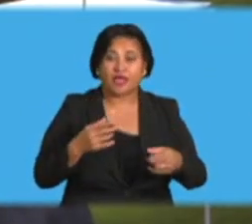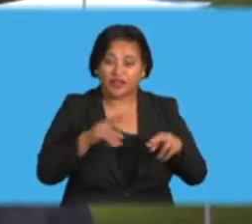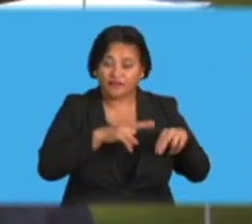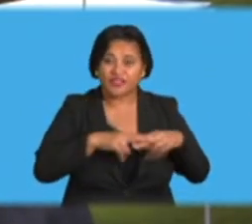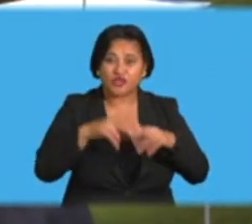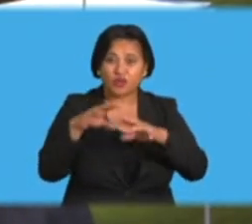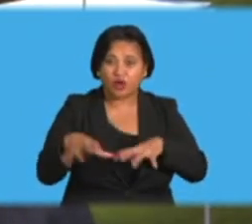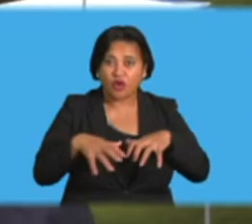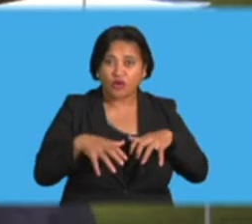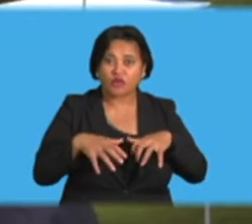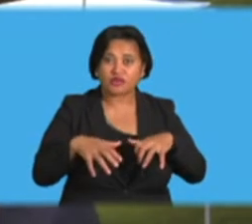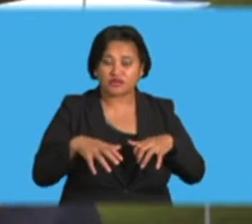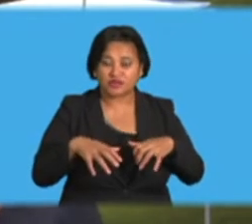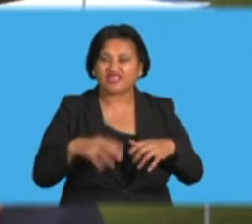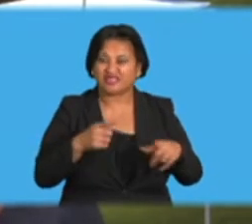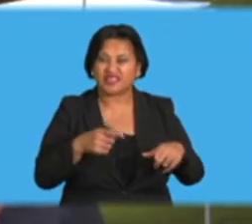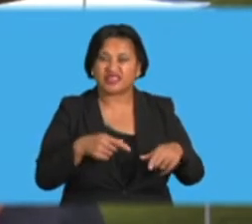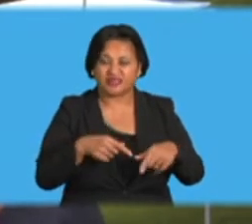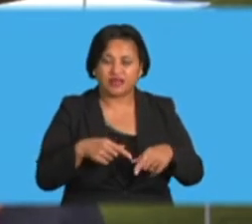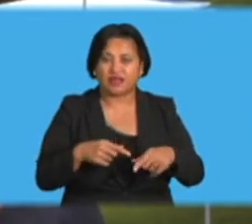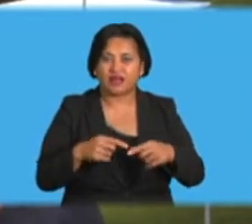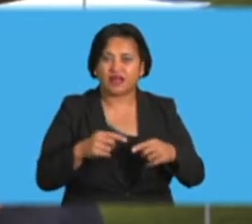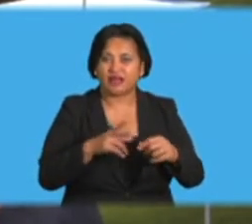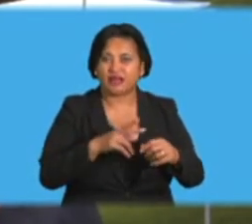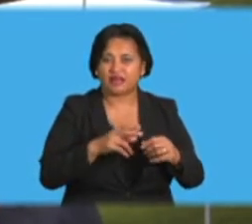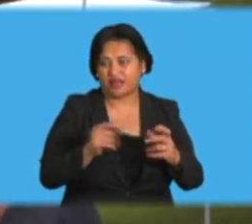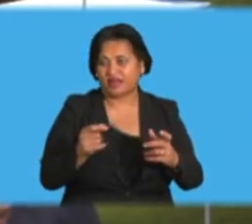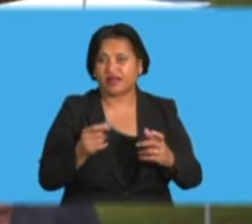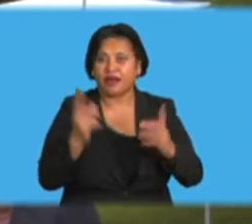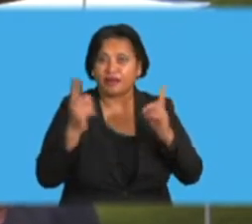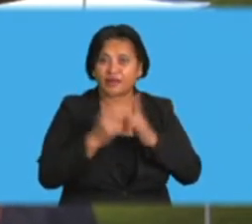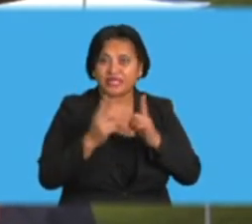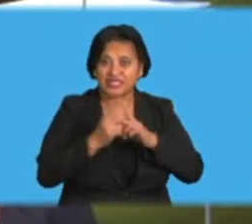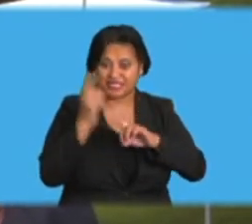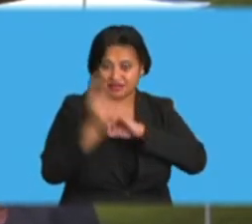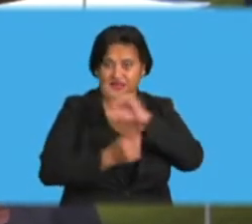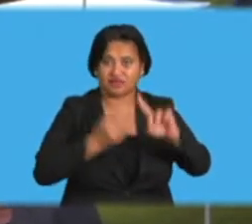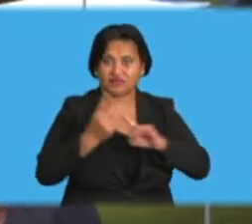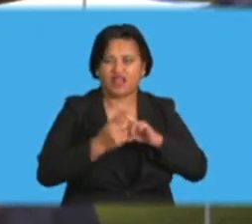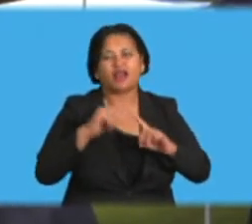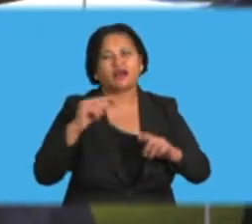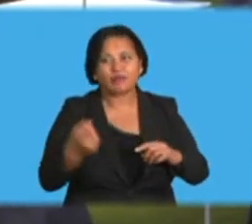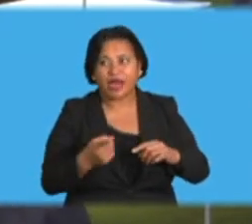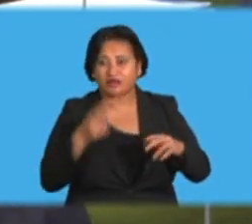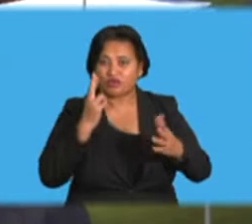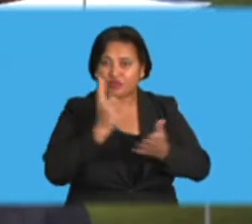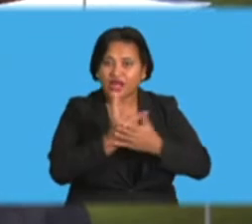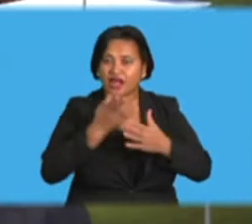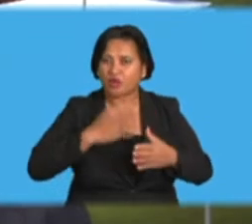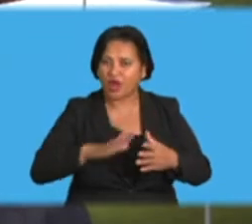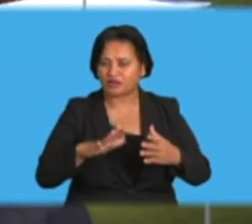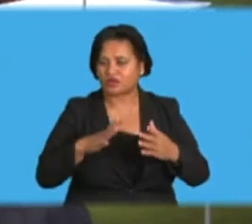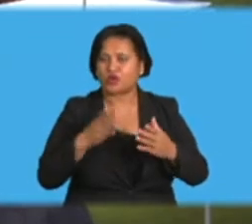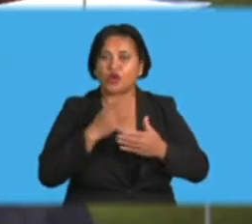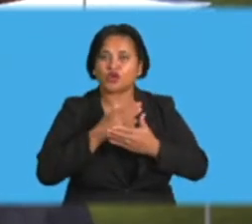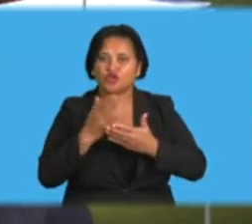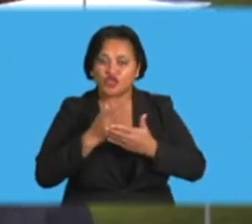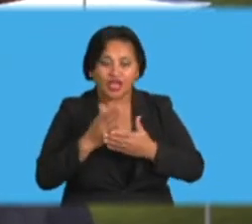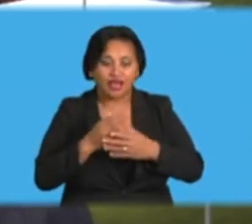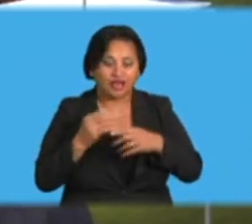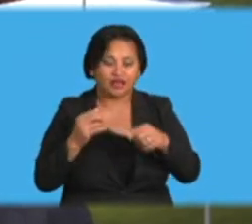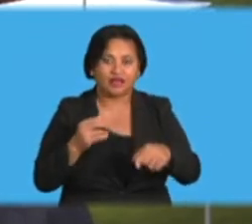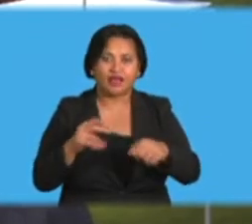more as a Pacific event. To be able to then also, as far as some of the subject areas are concerned, to be able to hone in as